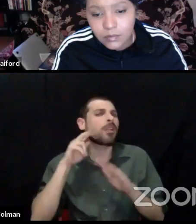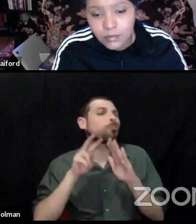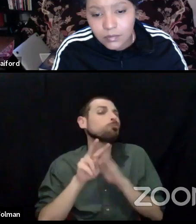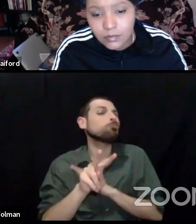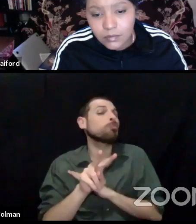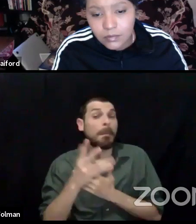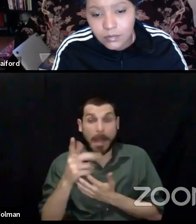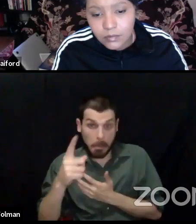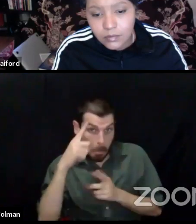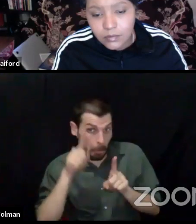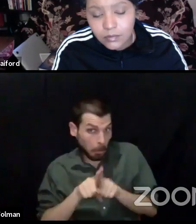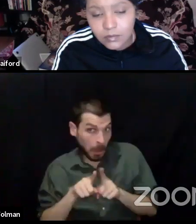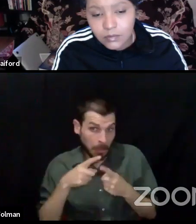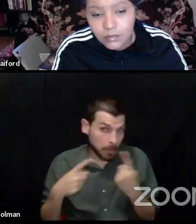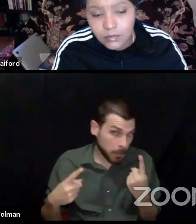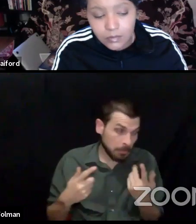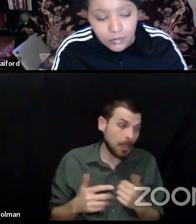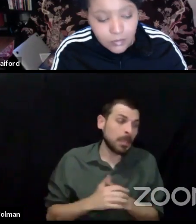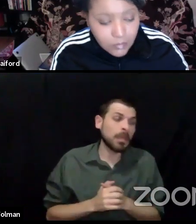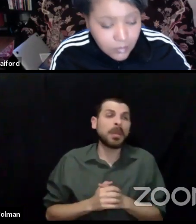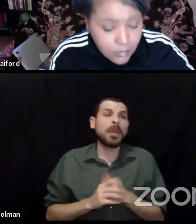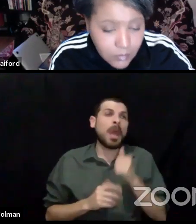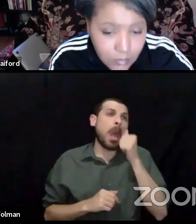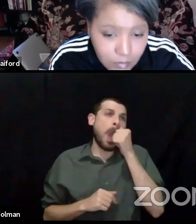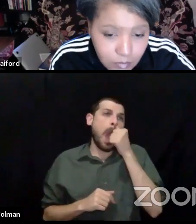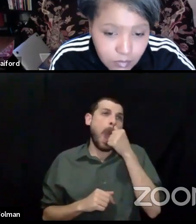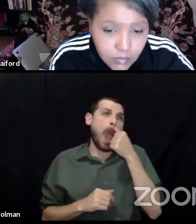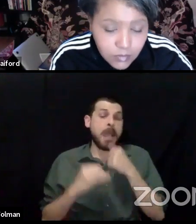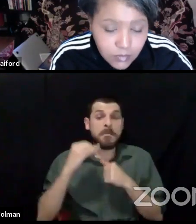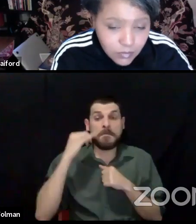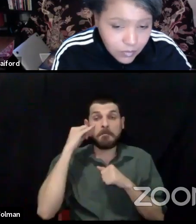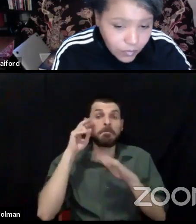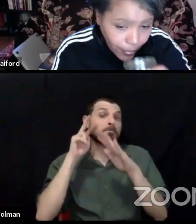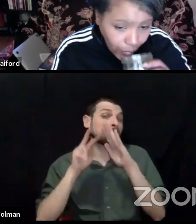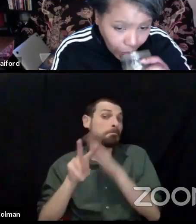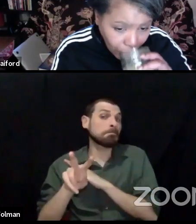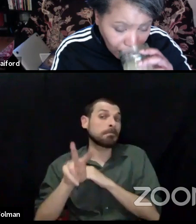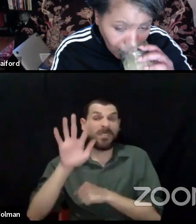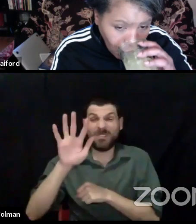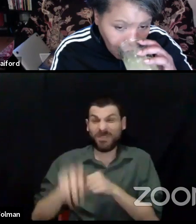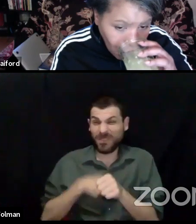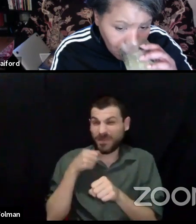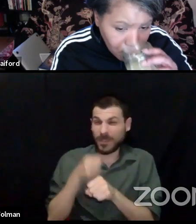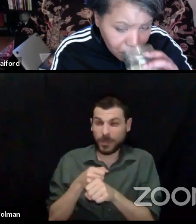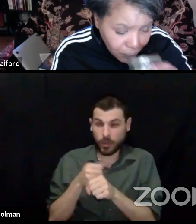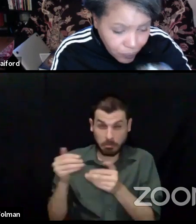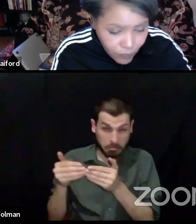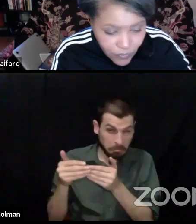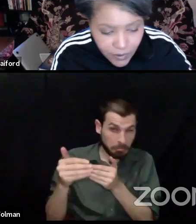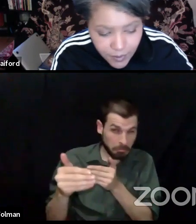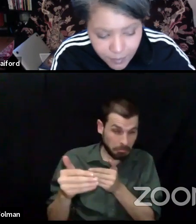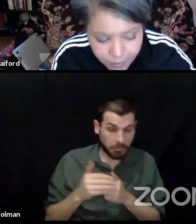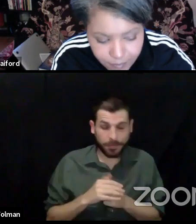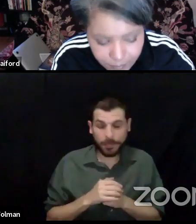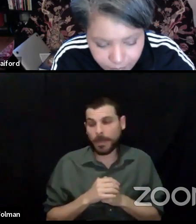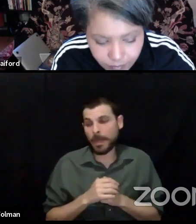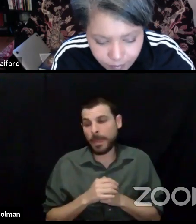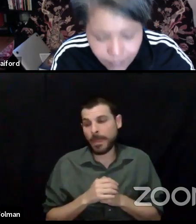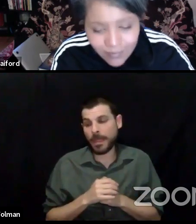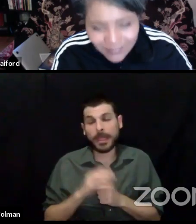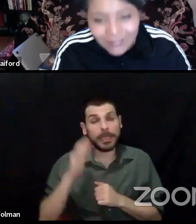your thoughts on this, Teressa, is like, if I look into the next 5 years, we're seeing the dying of a